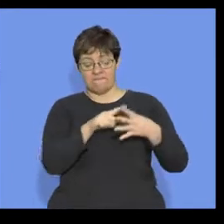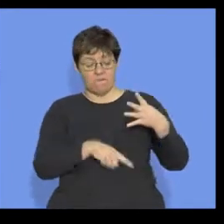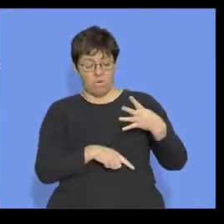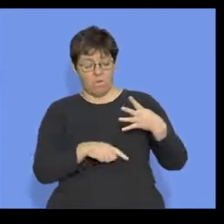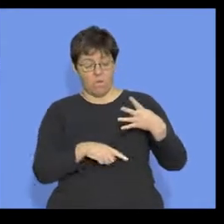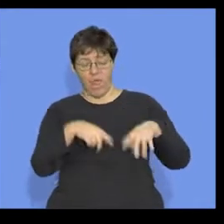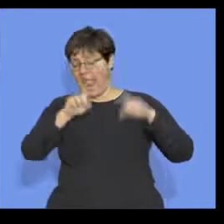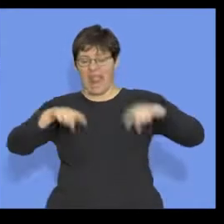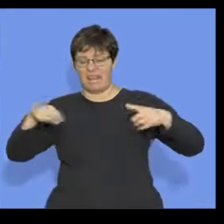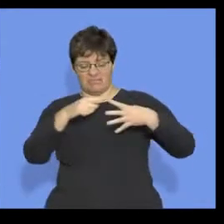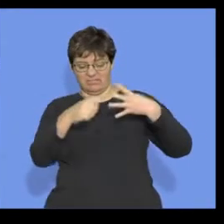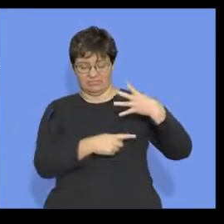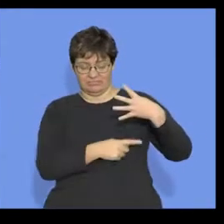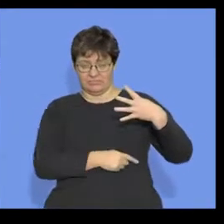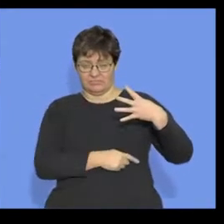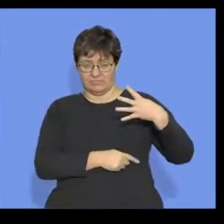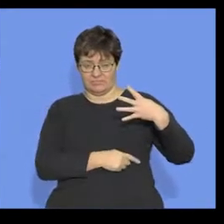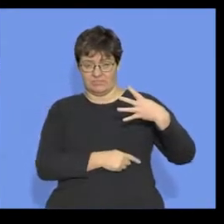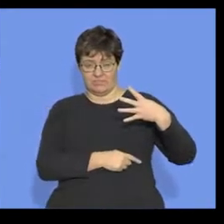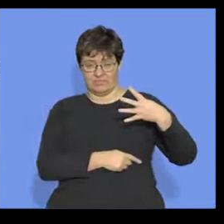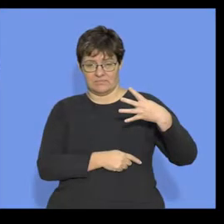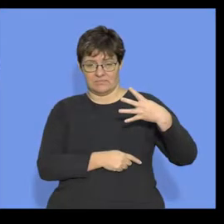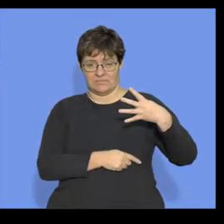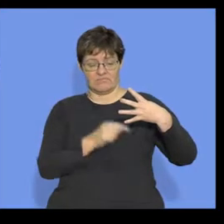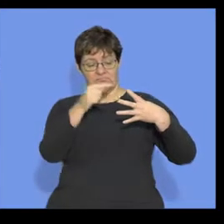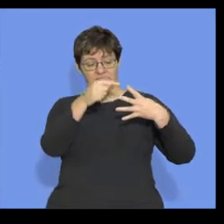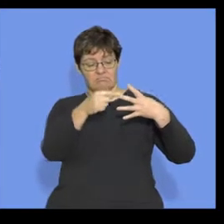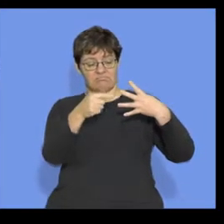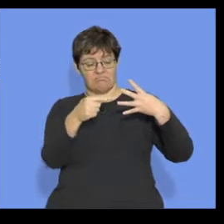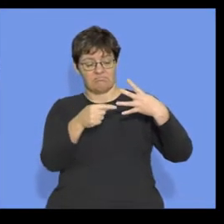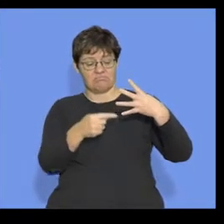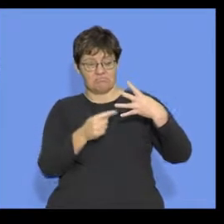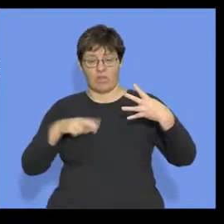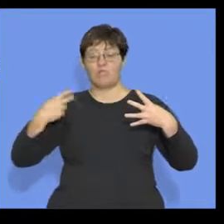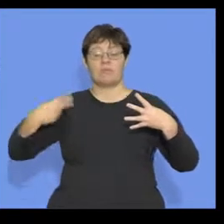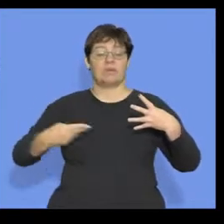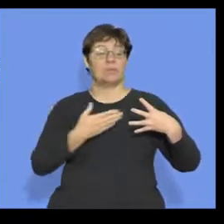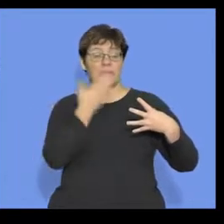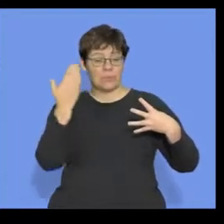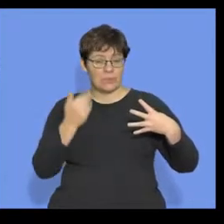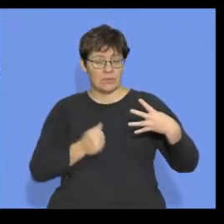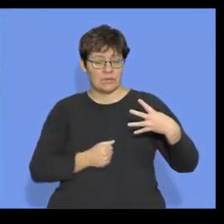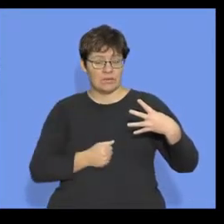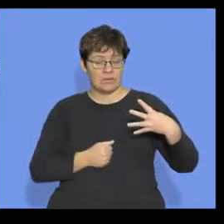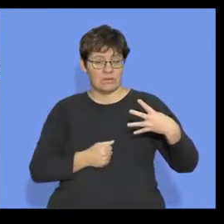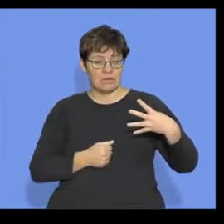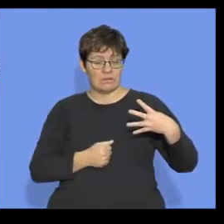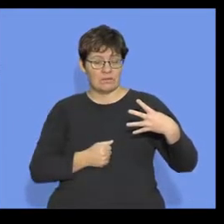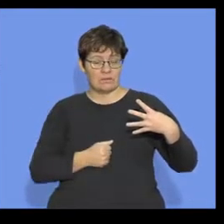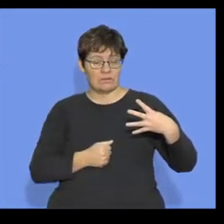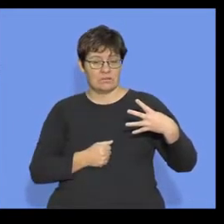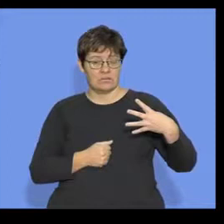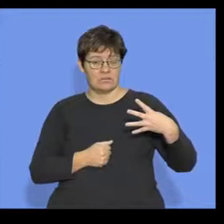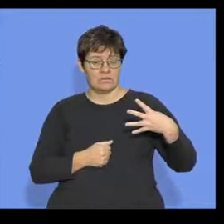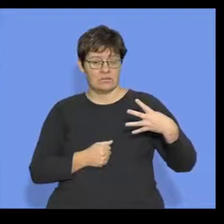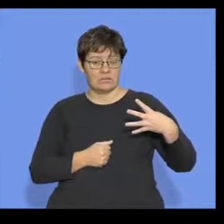at random and digits cannot be repeated, what is the probability that a pin contains